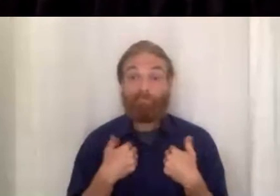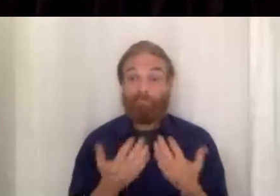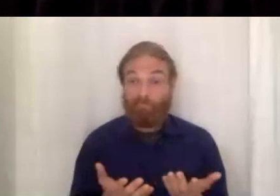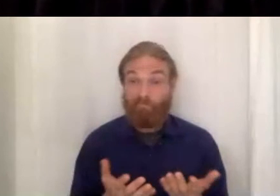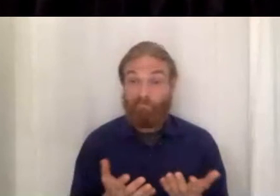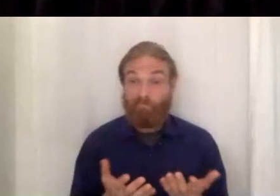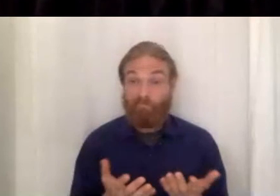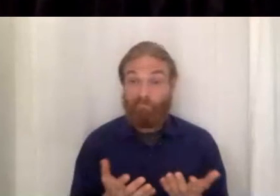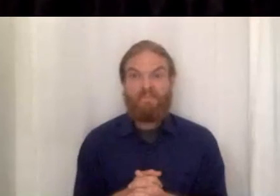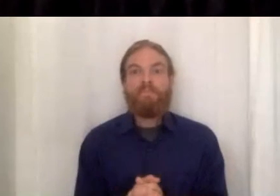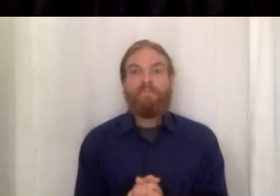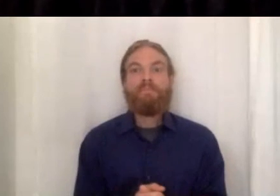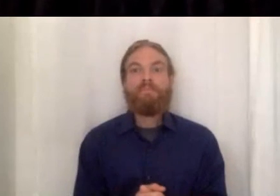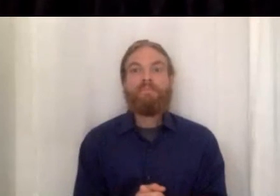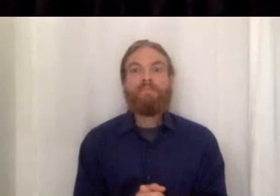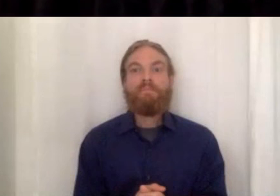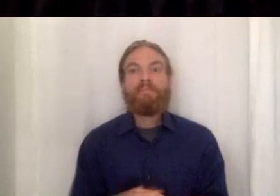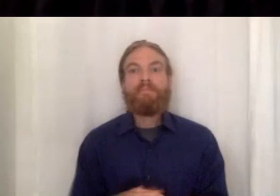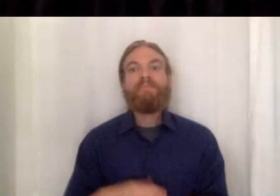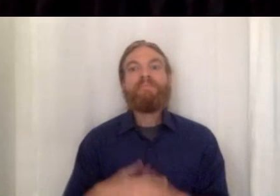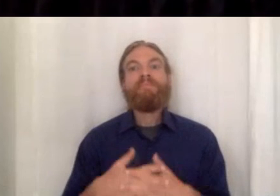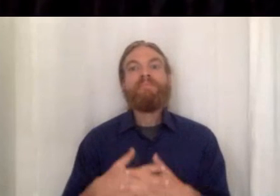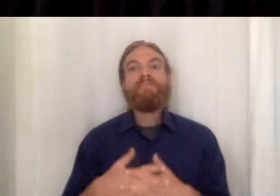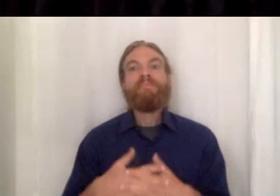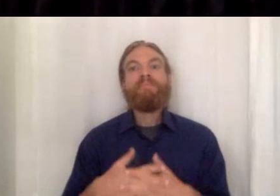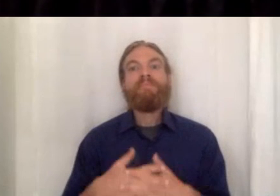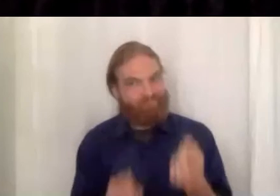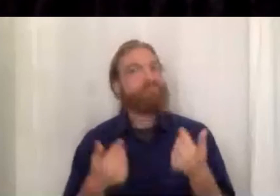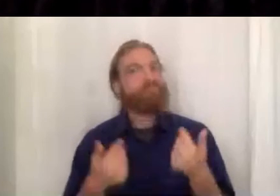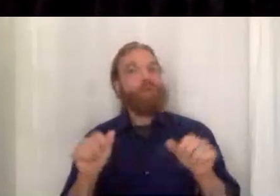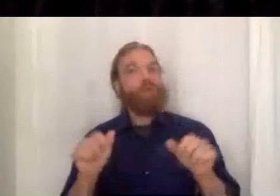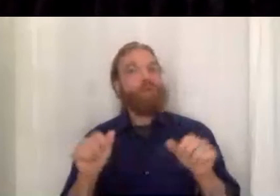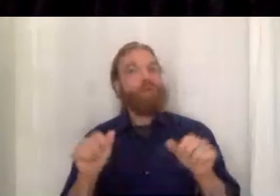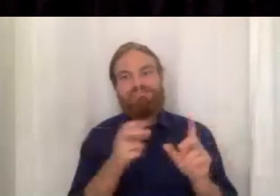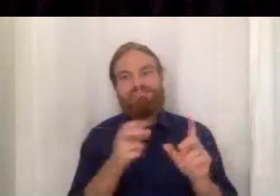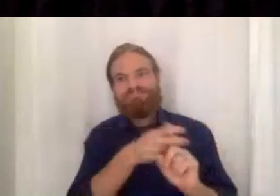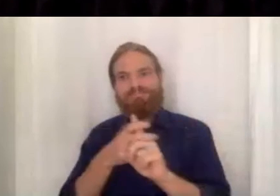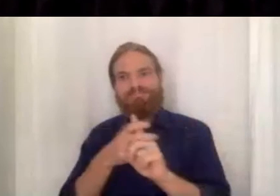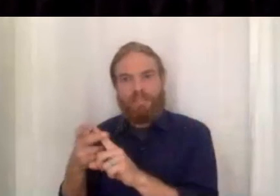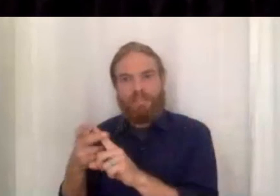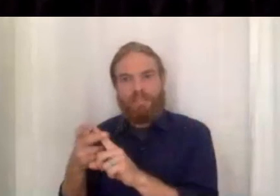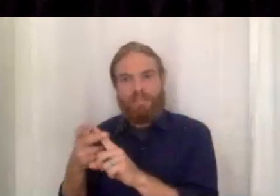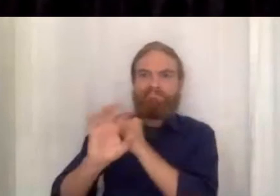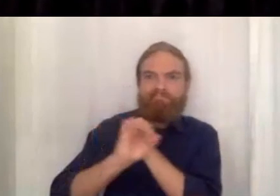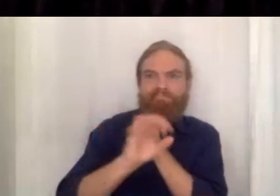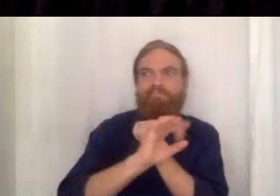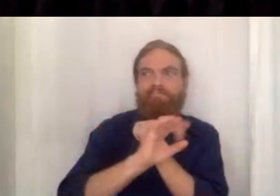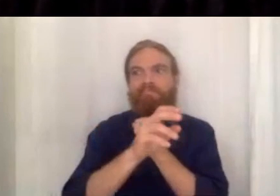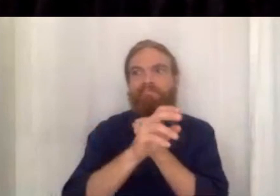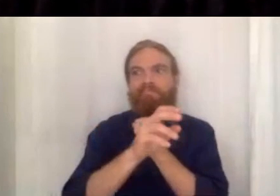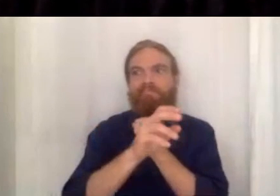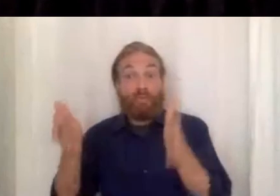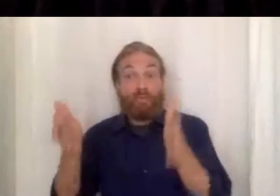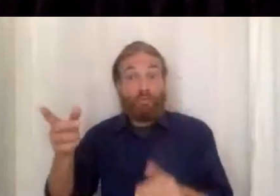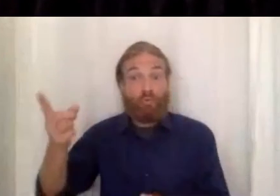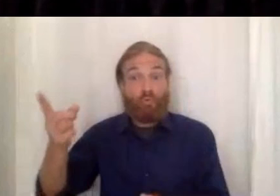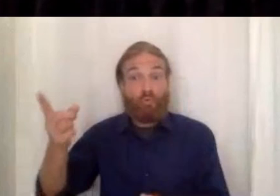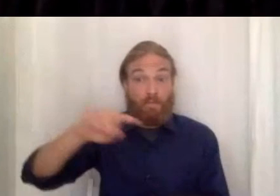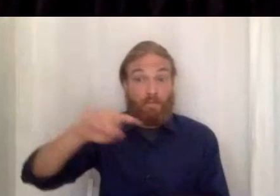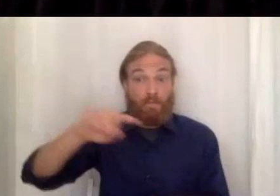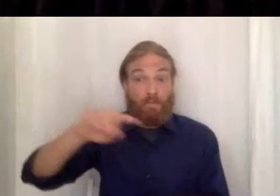promotion division director. And we are happy to welcome Heather